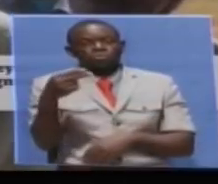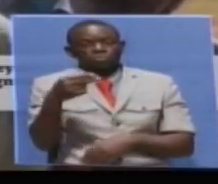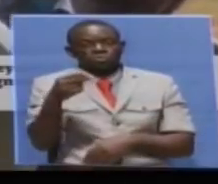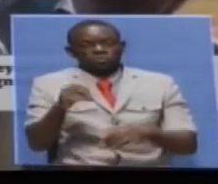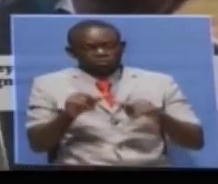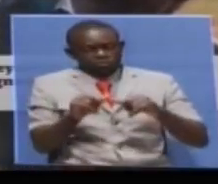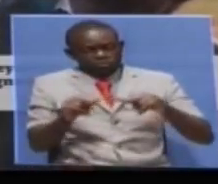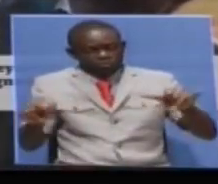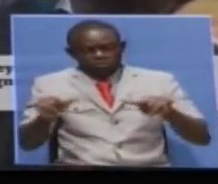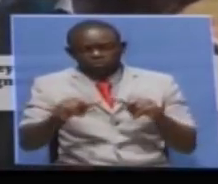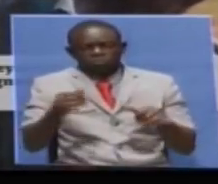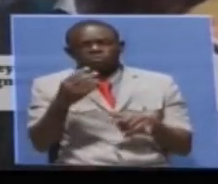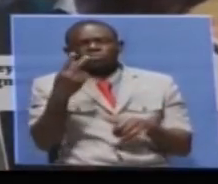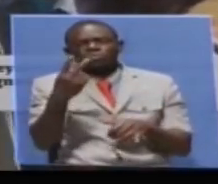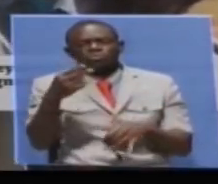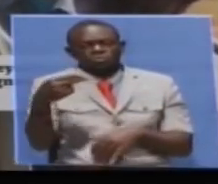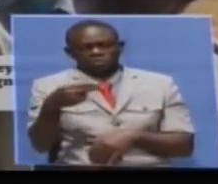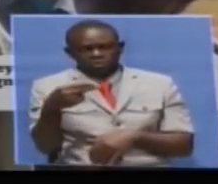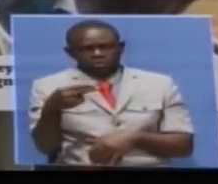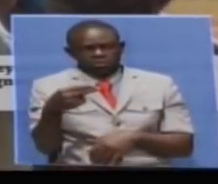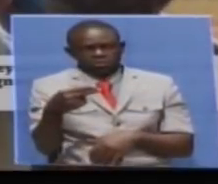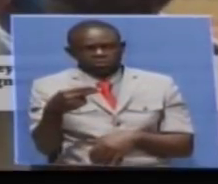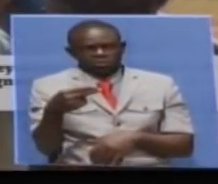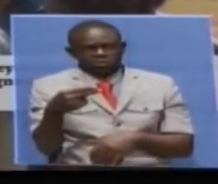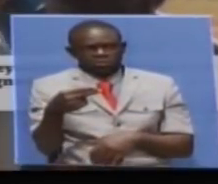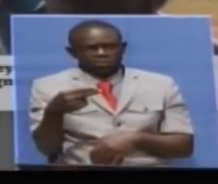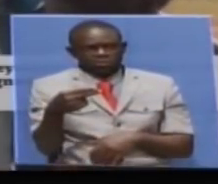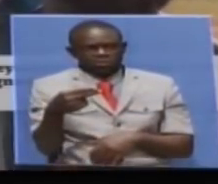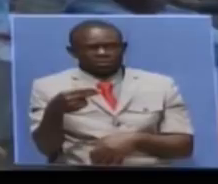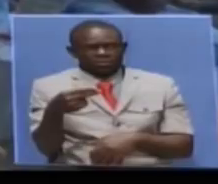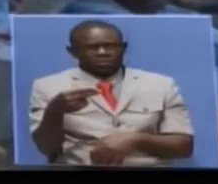I thought of the lives of the people, how they shall represent.